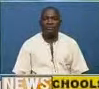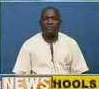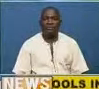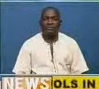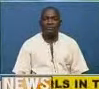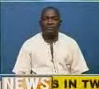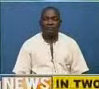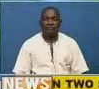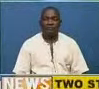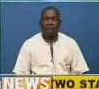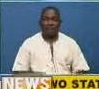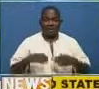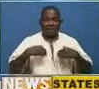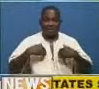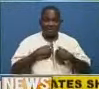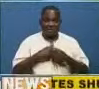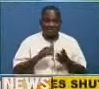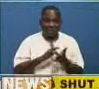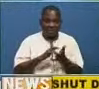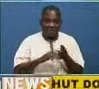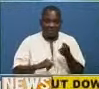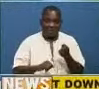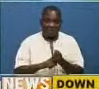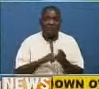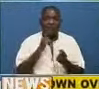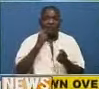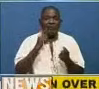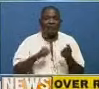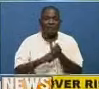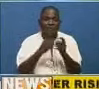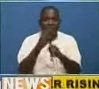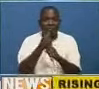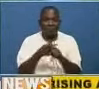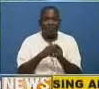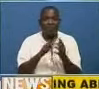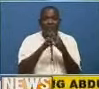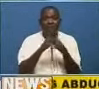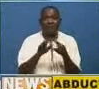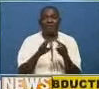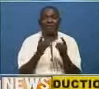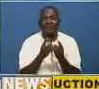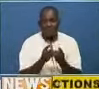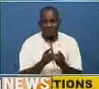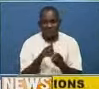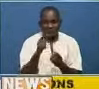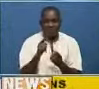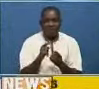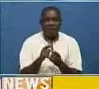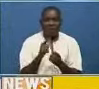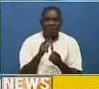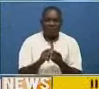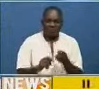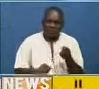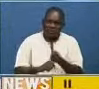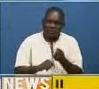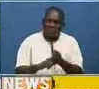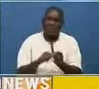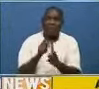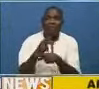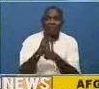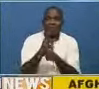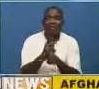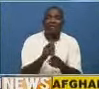The Veterinary Services Department, with support from the United States Department of Agriculture, is scaling up